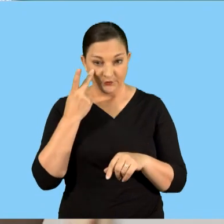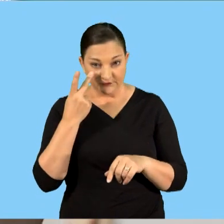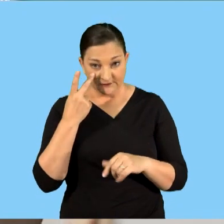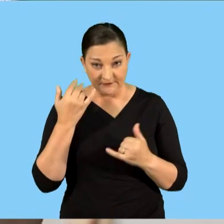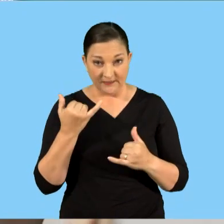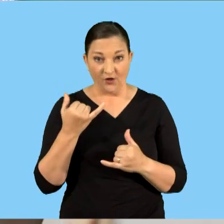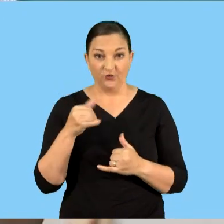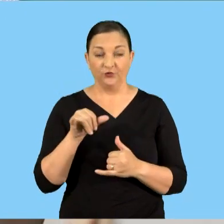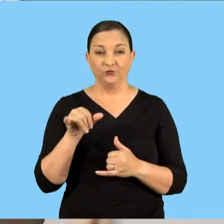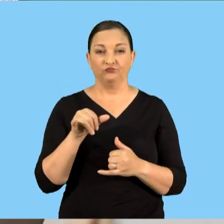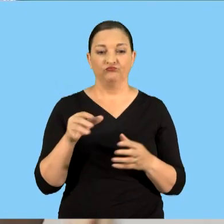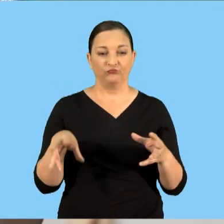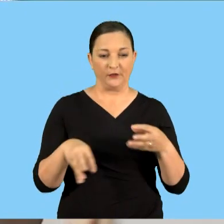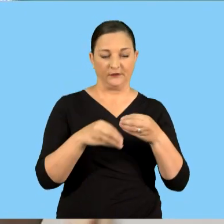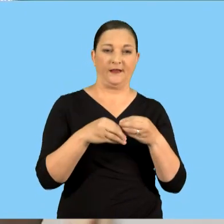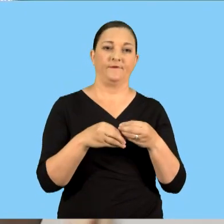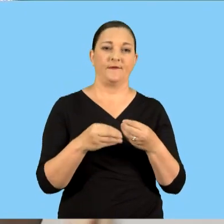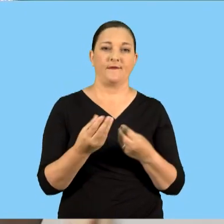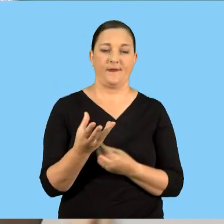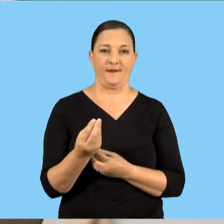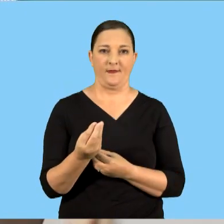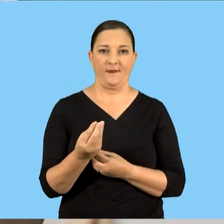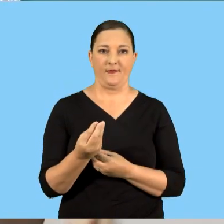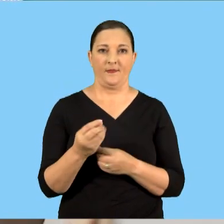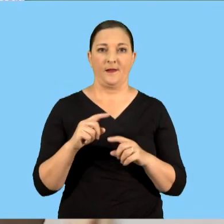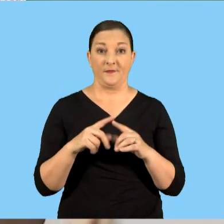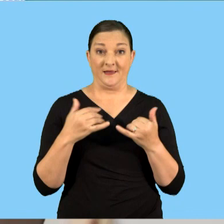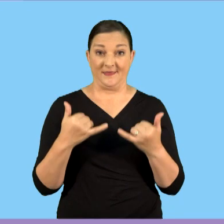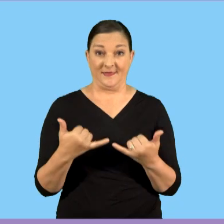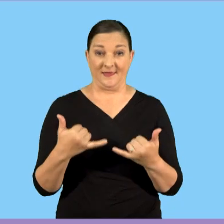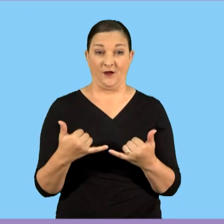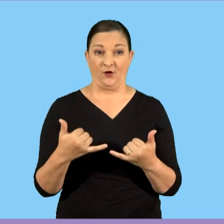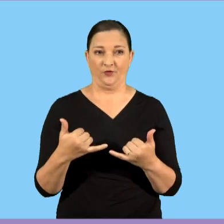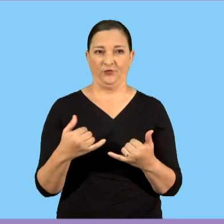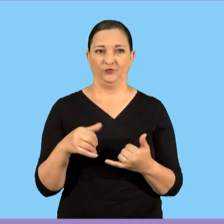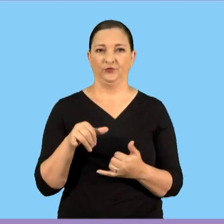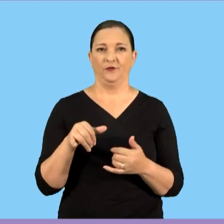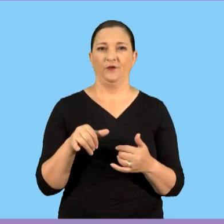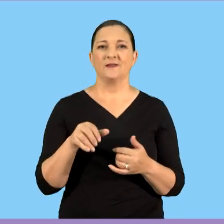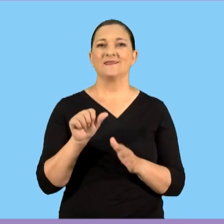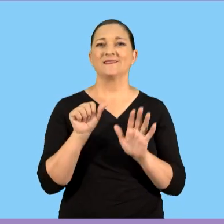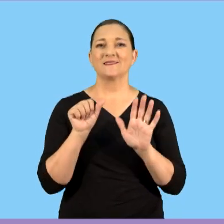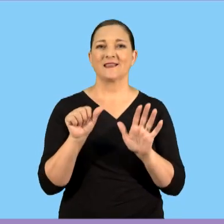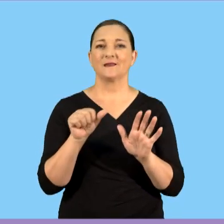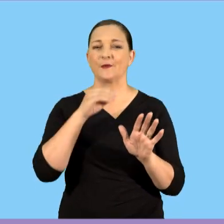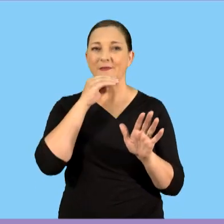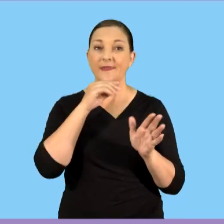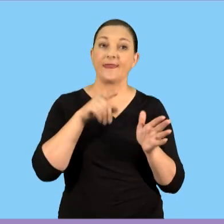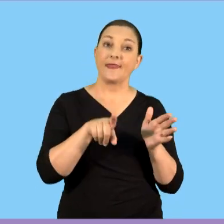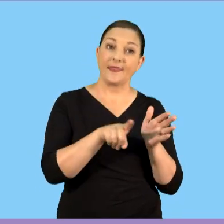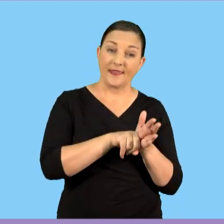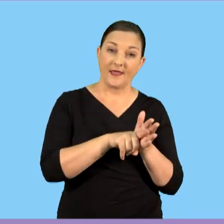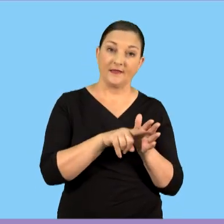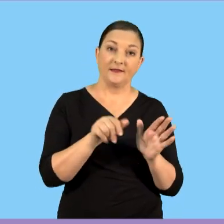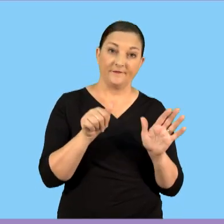the additive inverse of the one that is being subtracted. So the additive inverse of 6 is a negative 6.